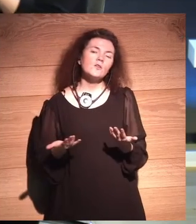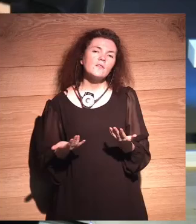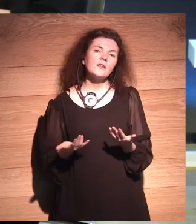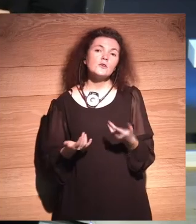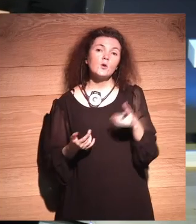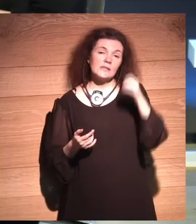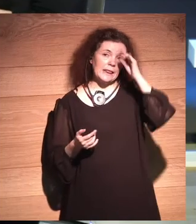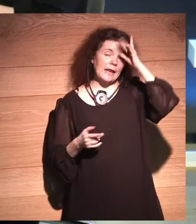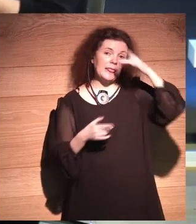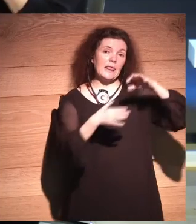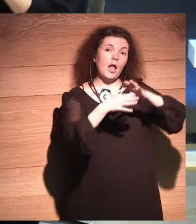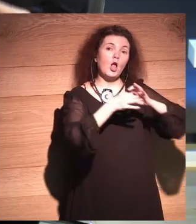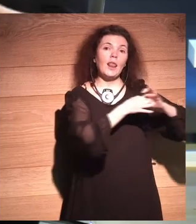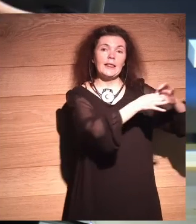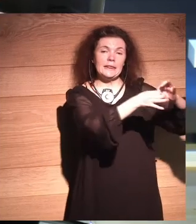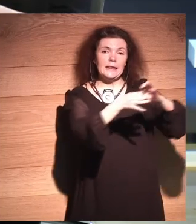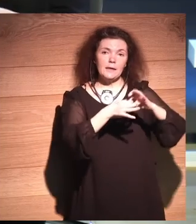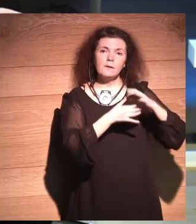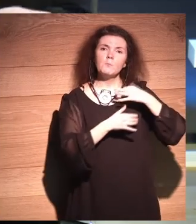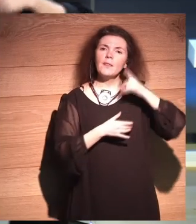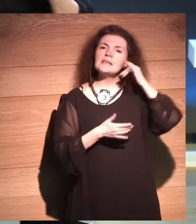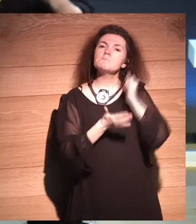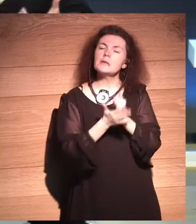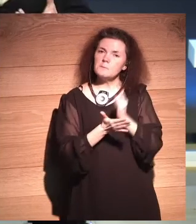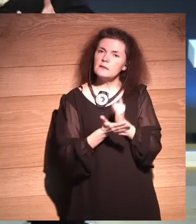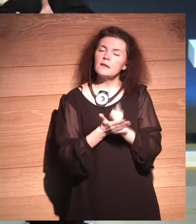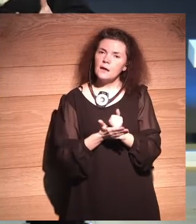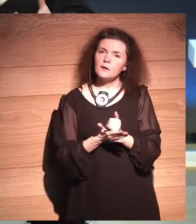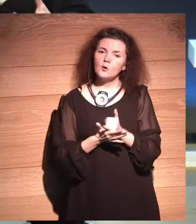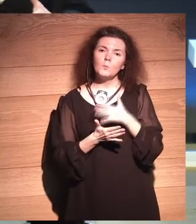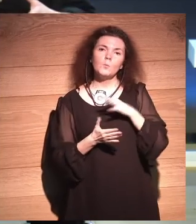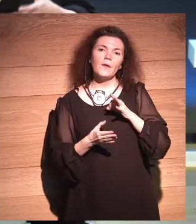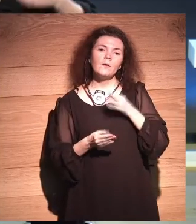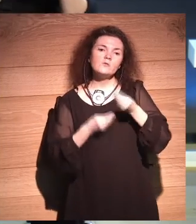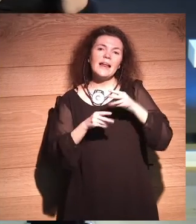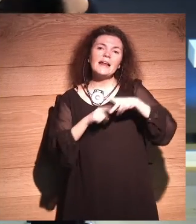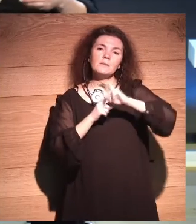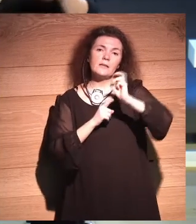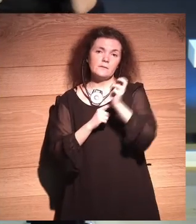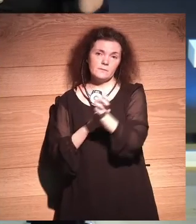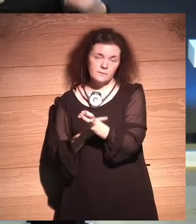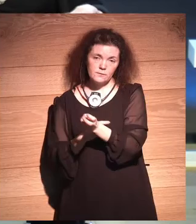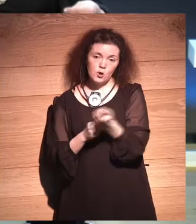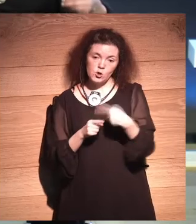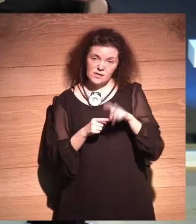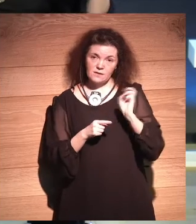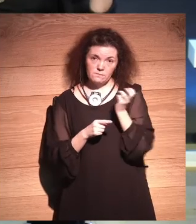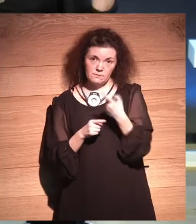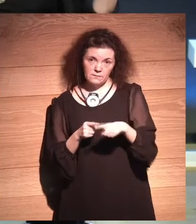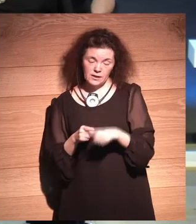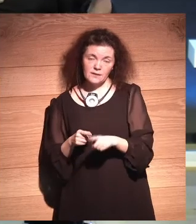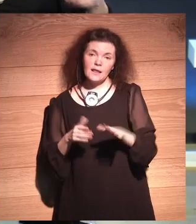tools, experimenting, studying what works, trying different things until we actually